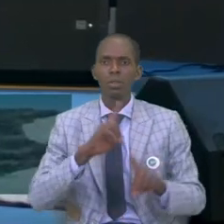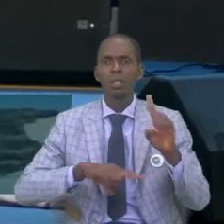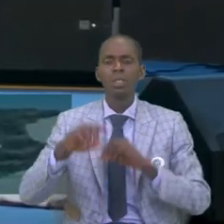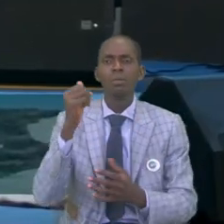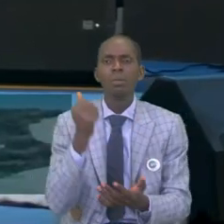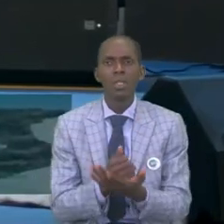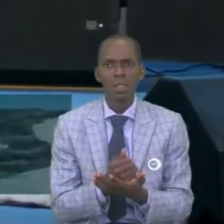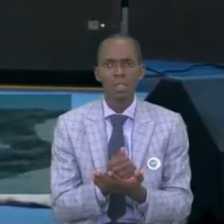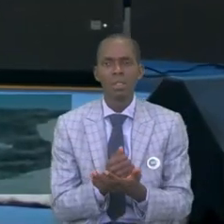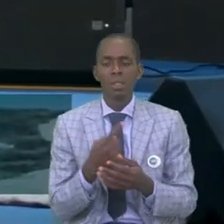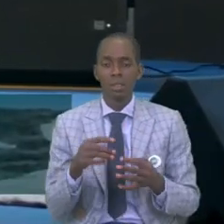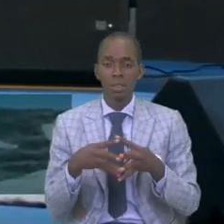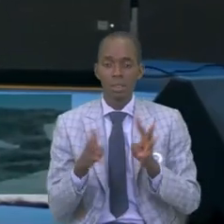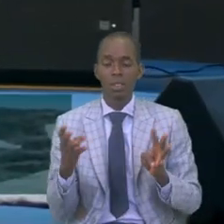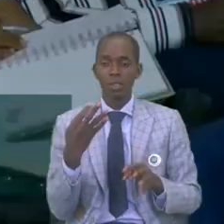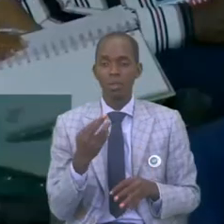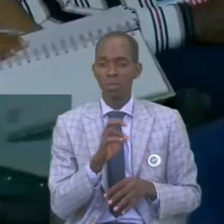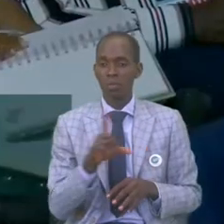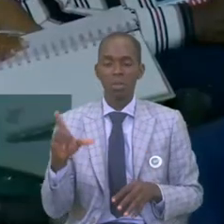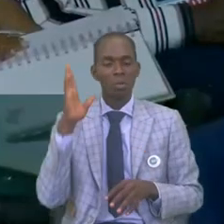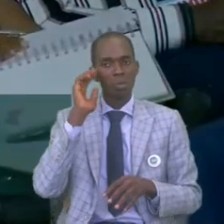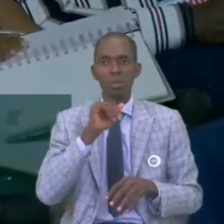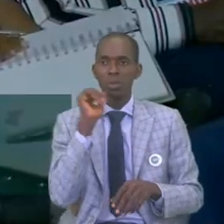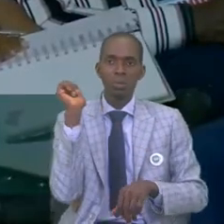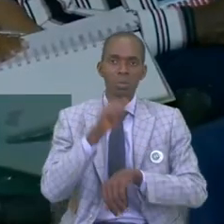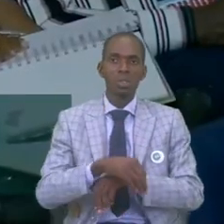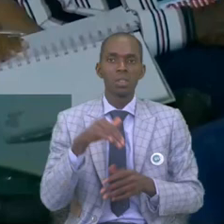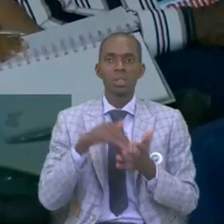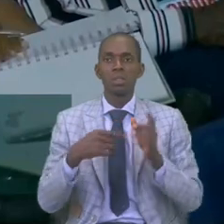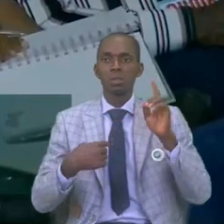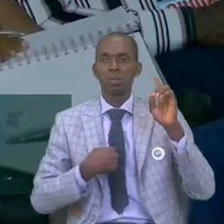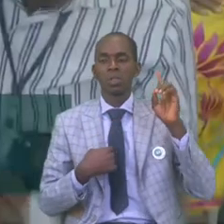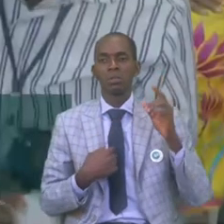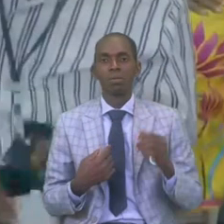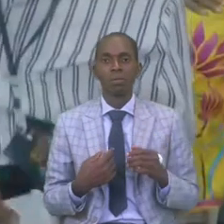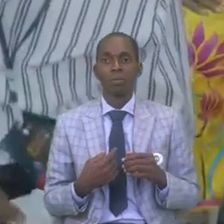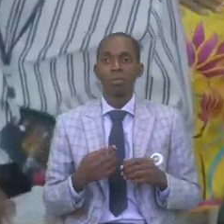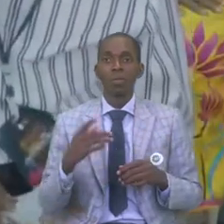of hell shall not prevail against me. Say it for yourself.